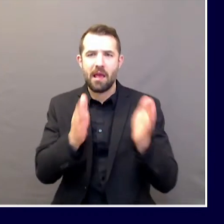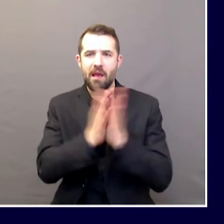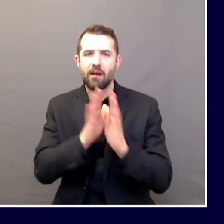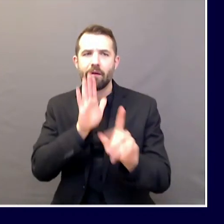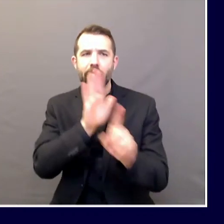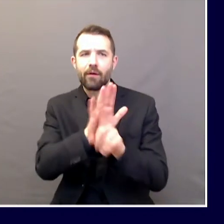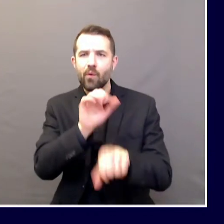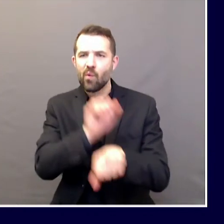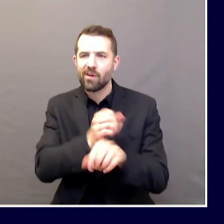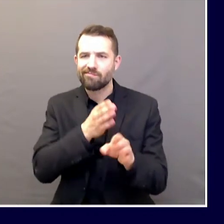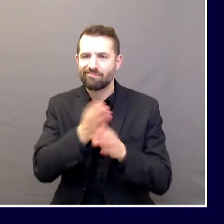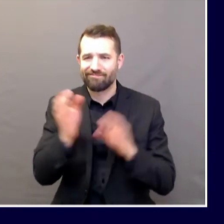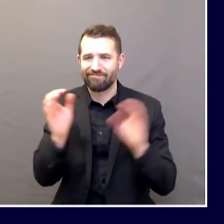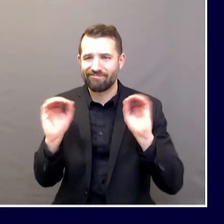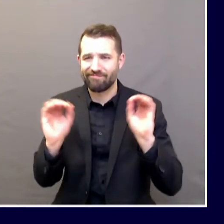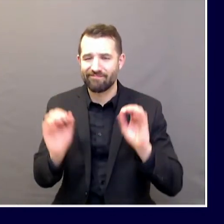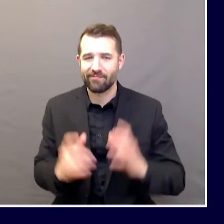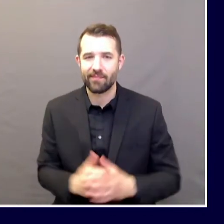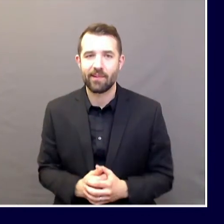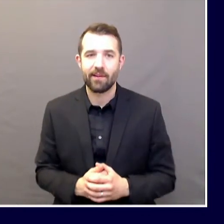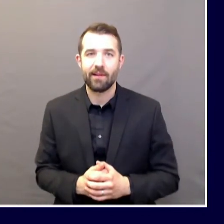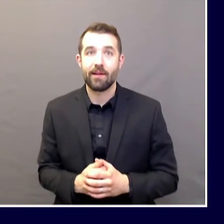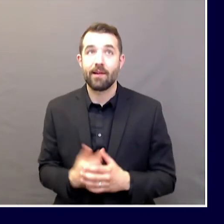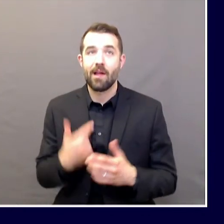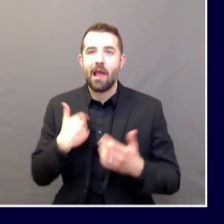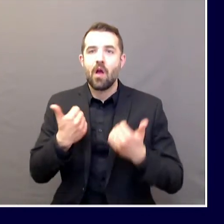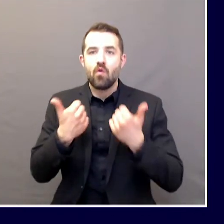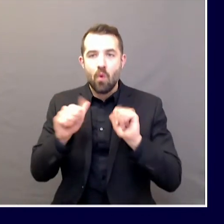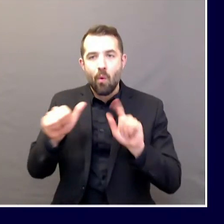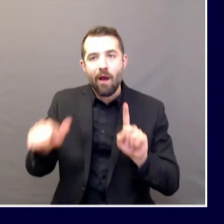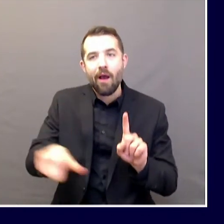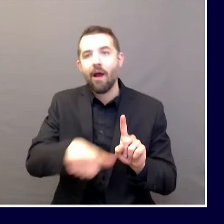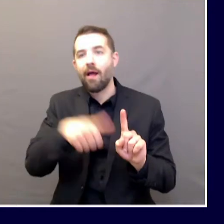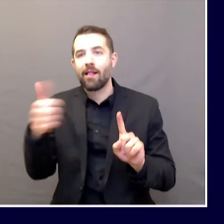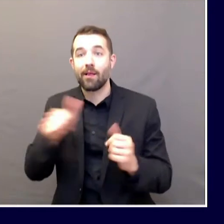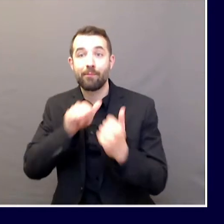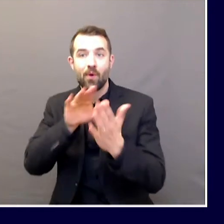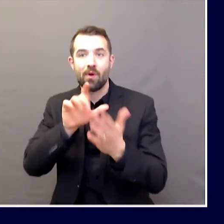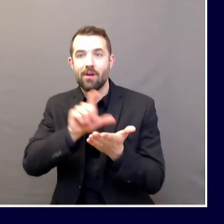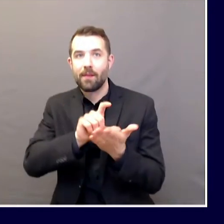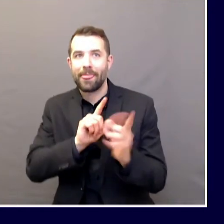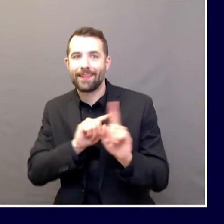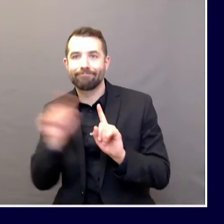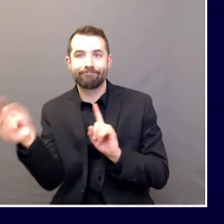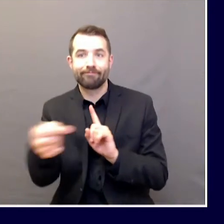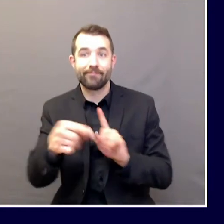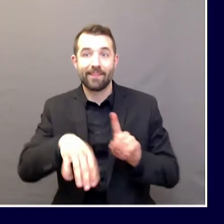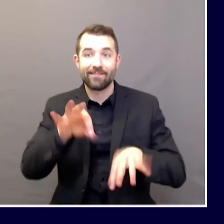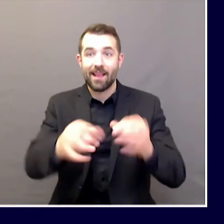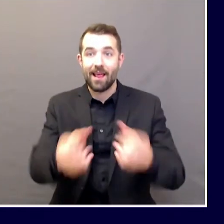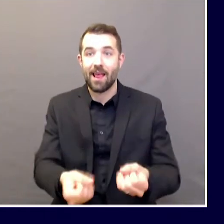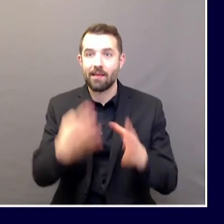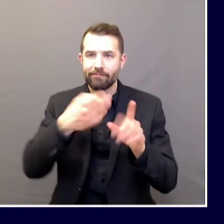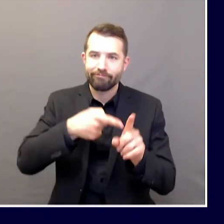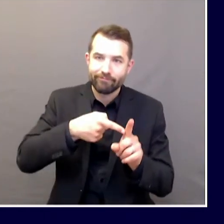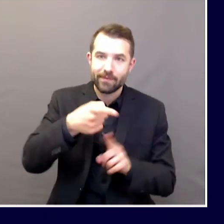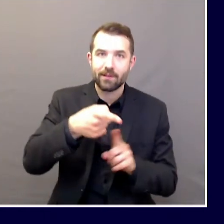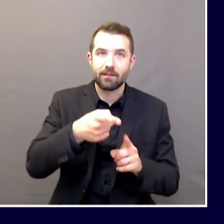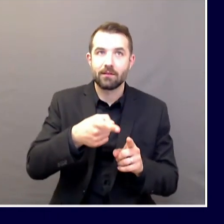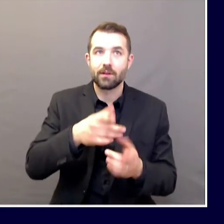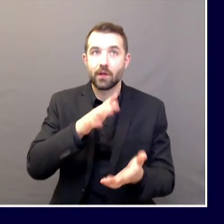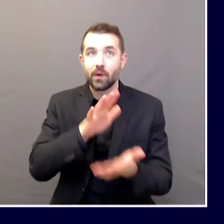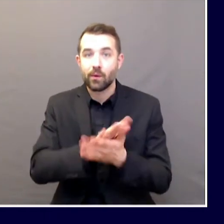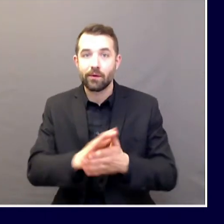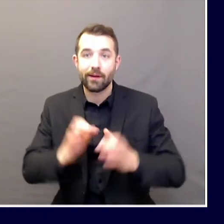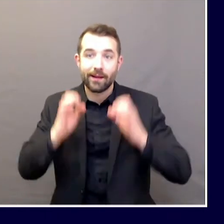working to see if we can find other ways to gauge what percentage of educators and childcare workers in Maine have gotten their first dose through